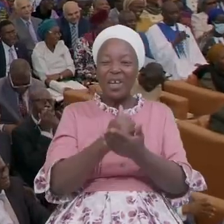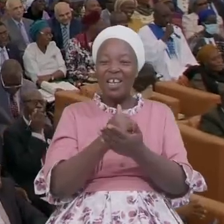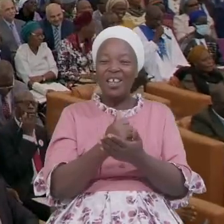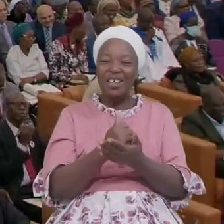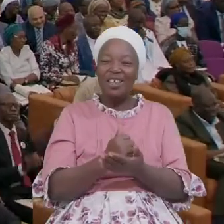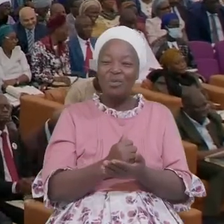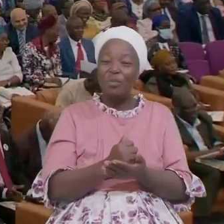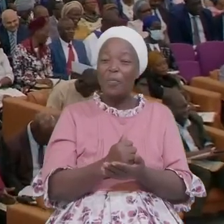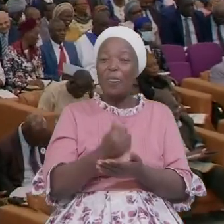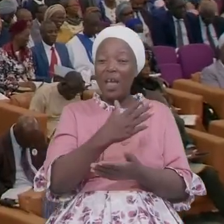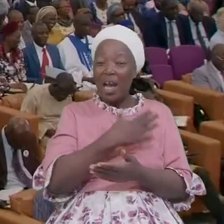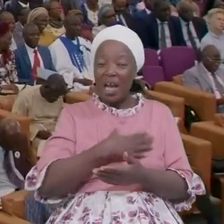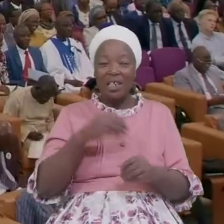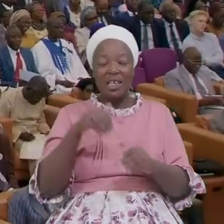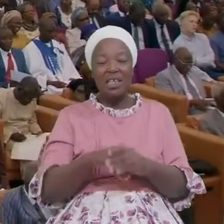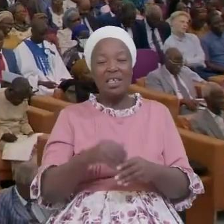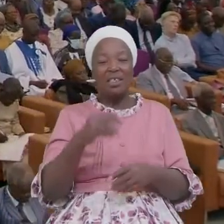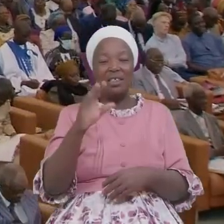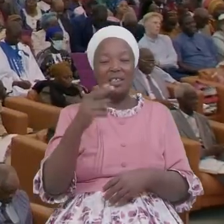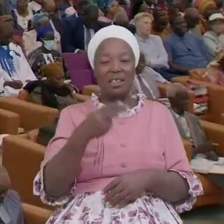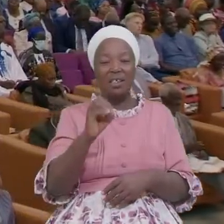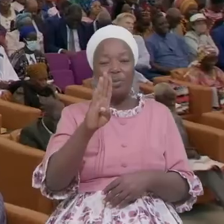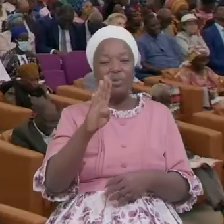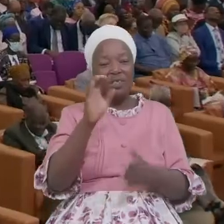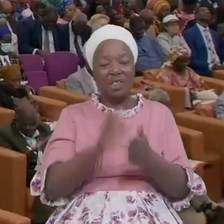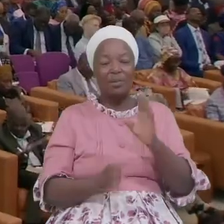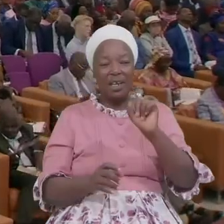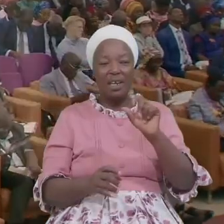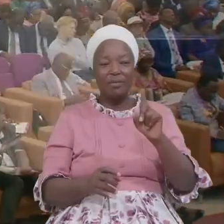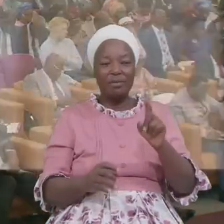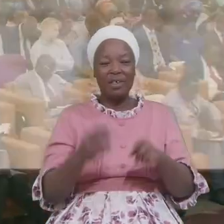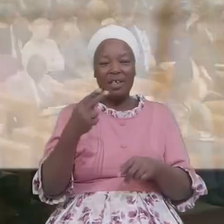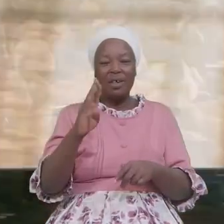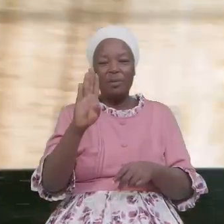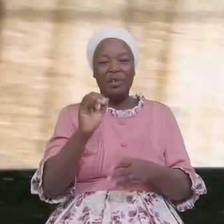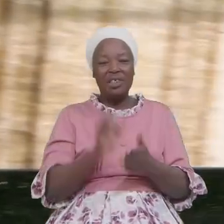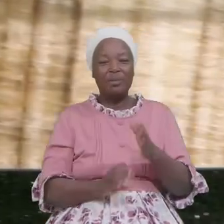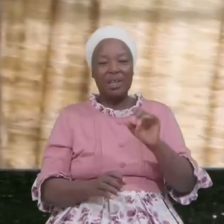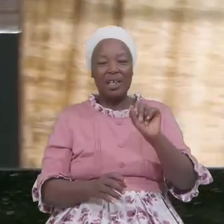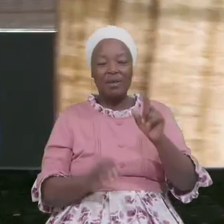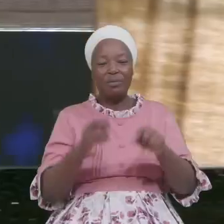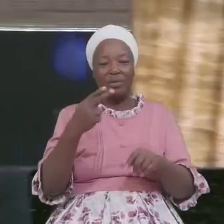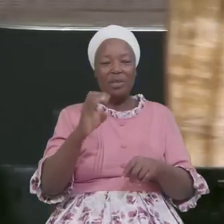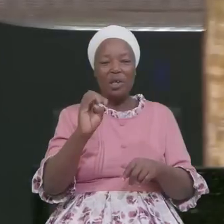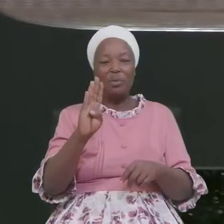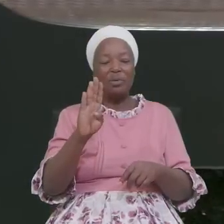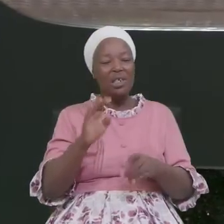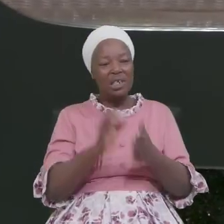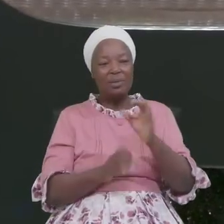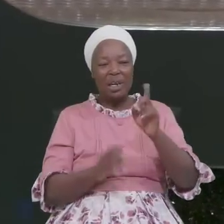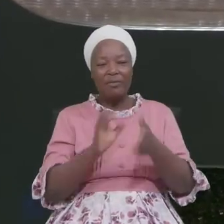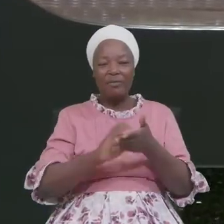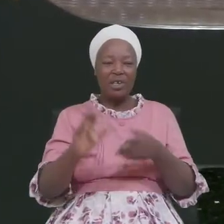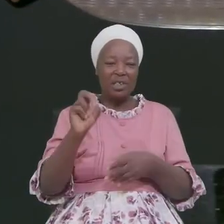And in Hebrews chapter 11, Hebrews chapter 11, and I'm reading from verse 30, it says,